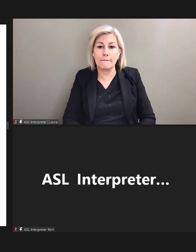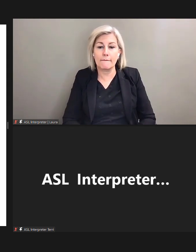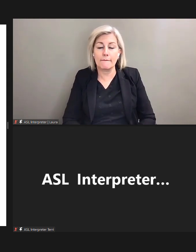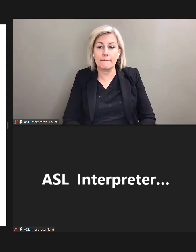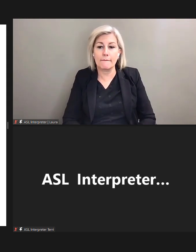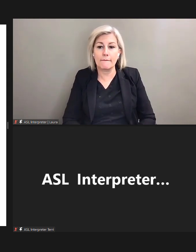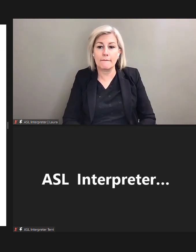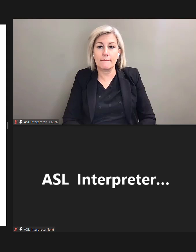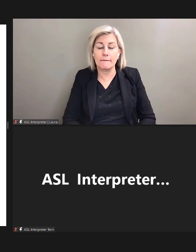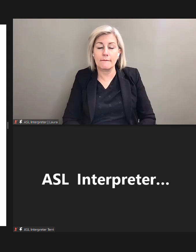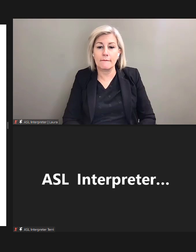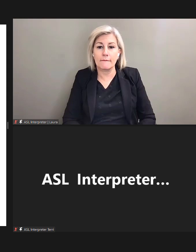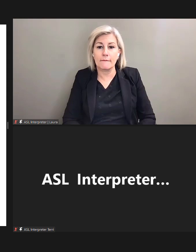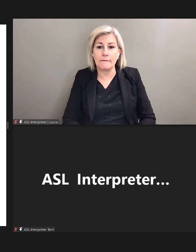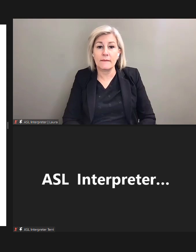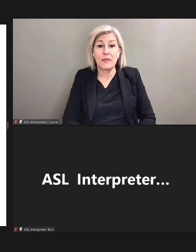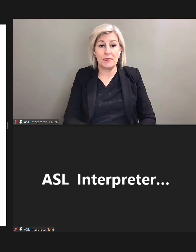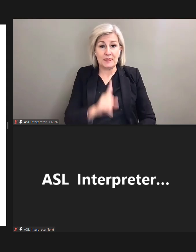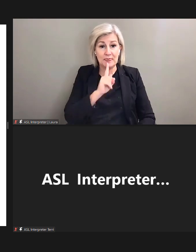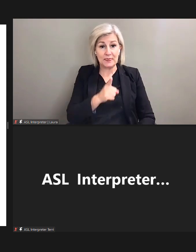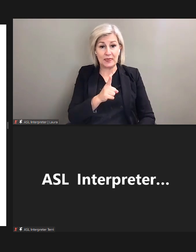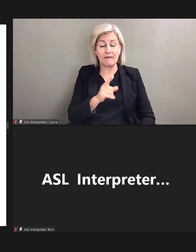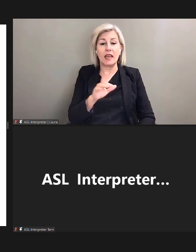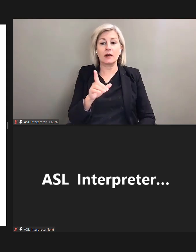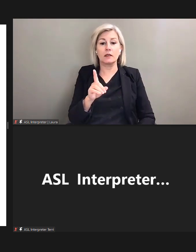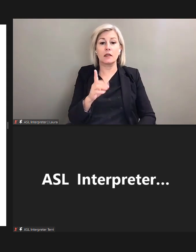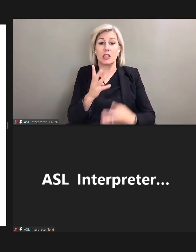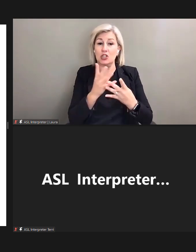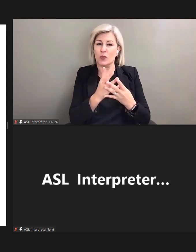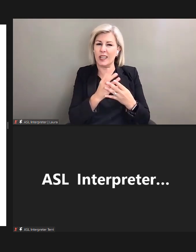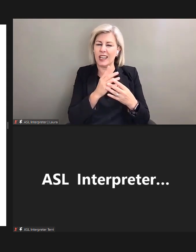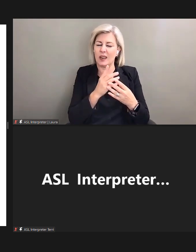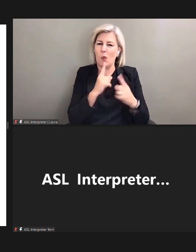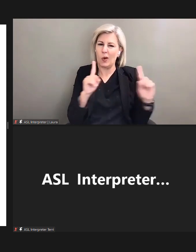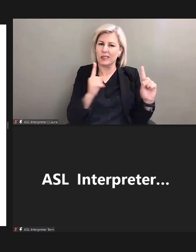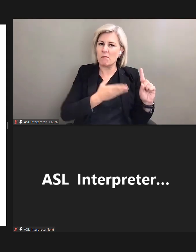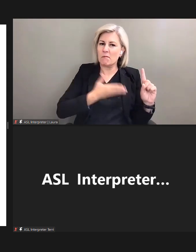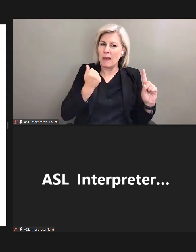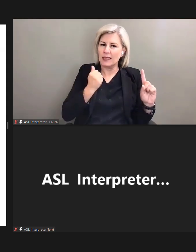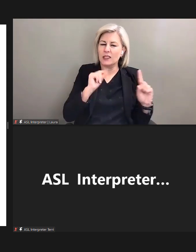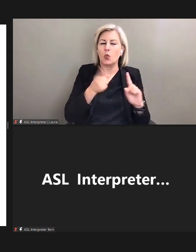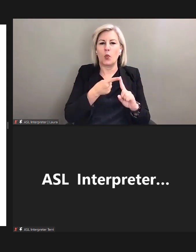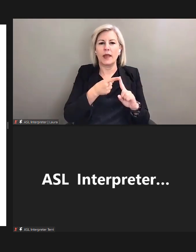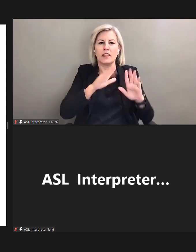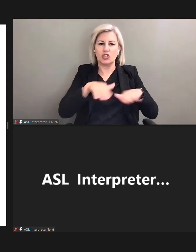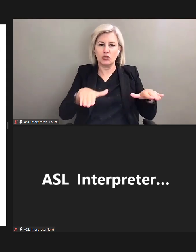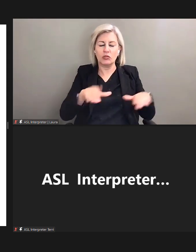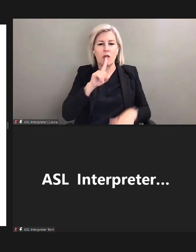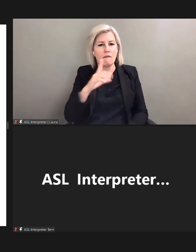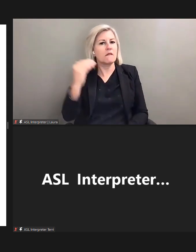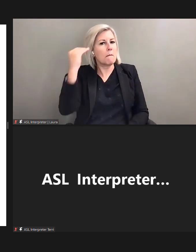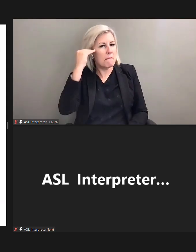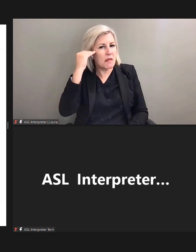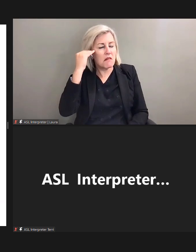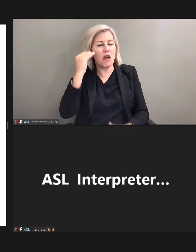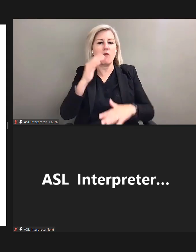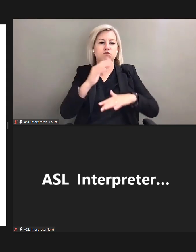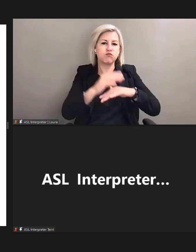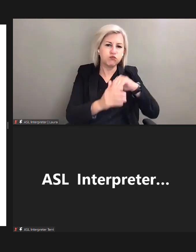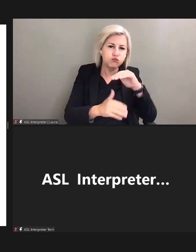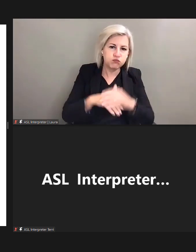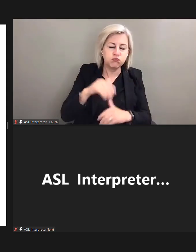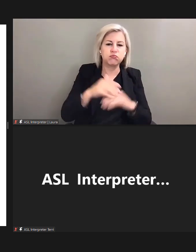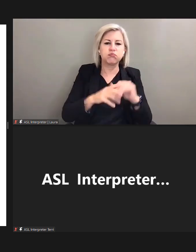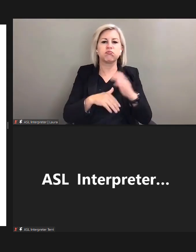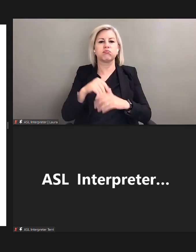So in fact, the screening works the best when children are familiar and comfortable with the adult who is doing